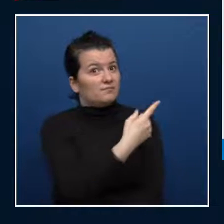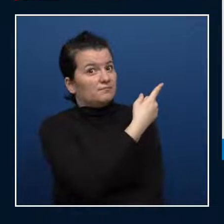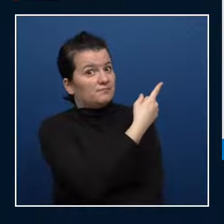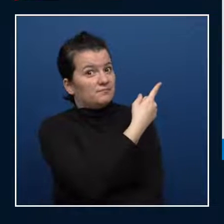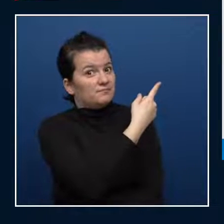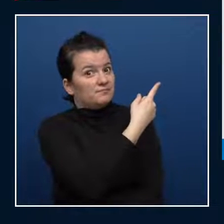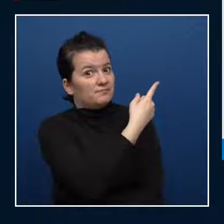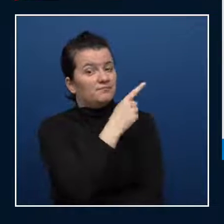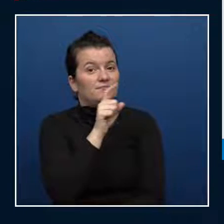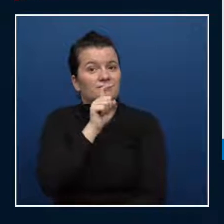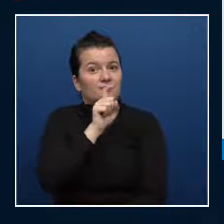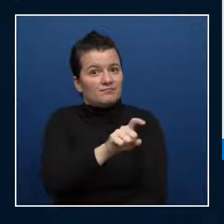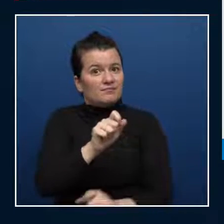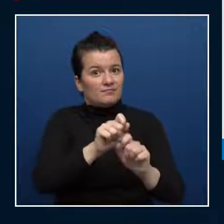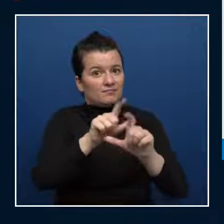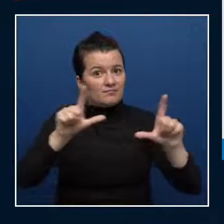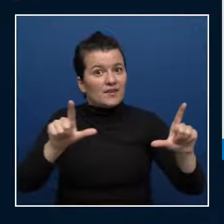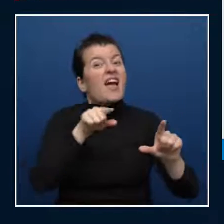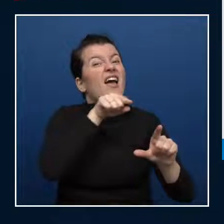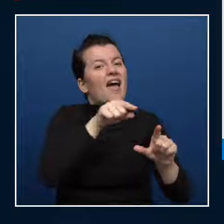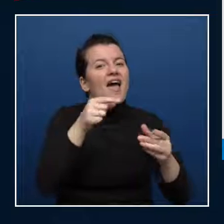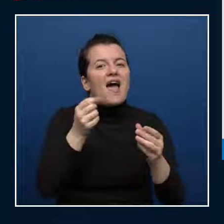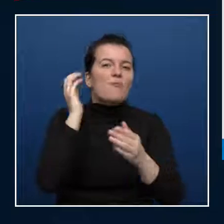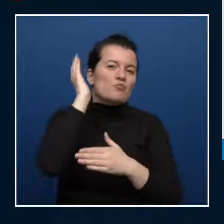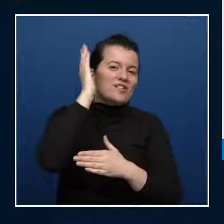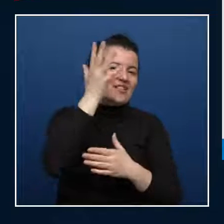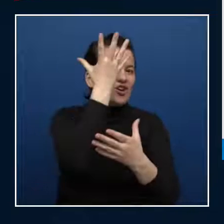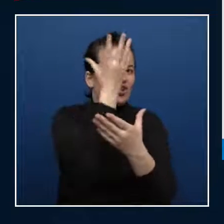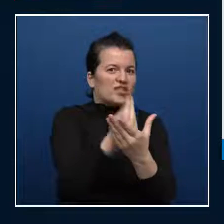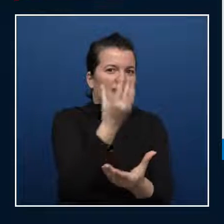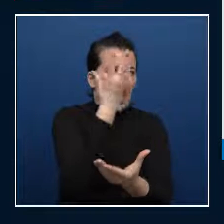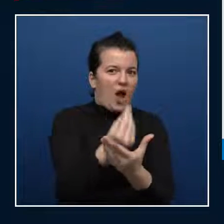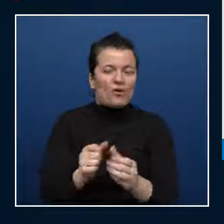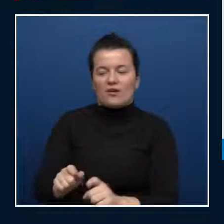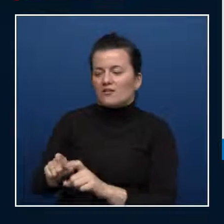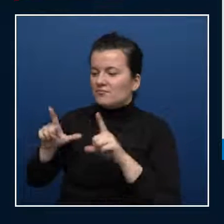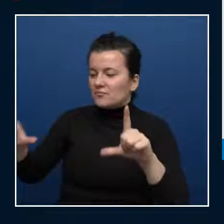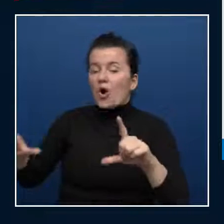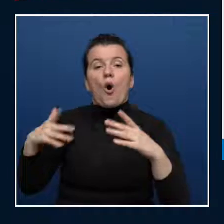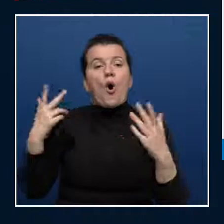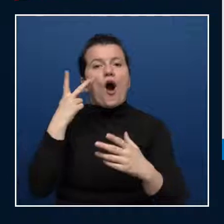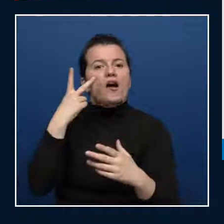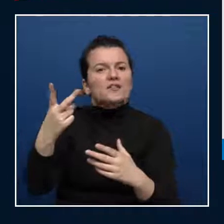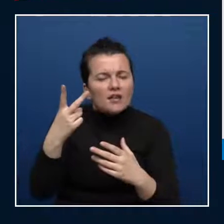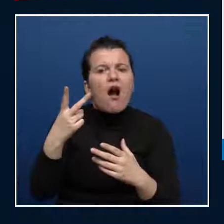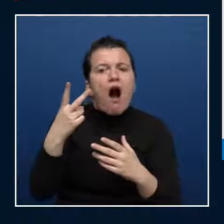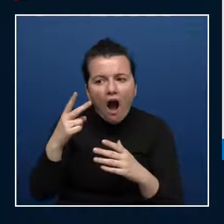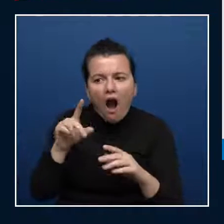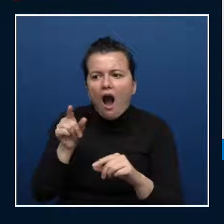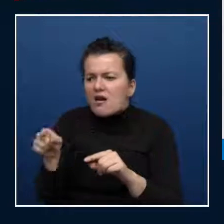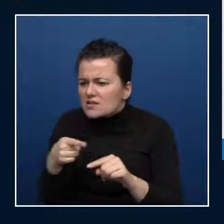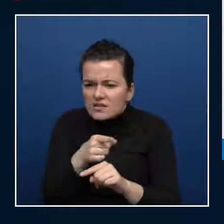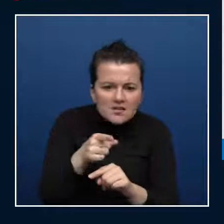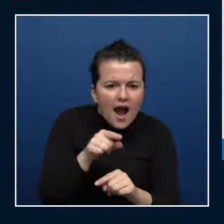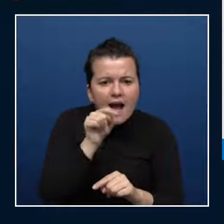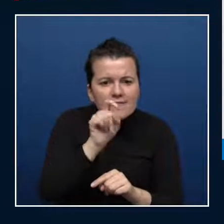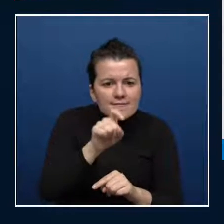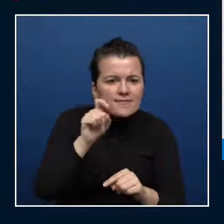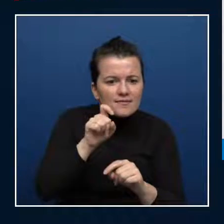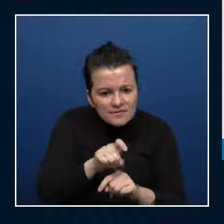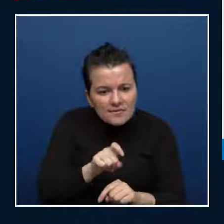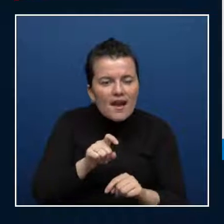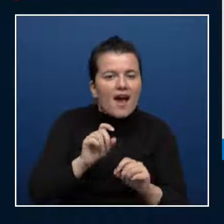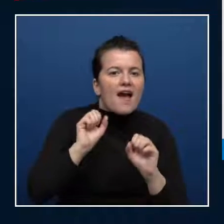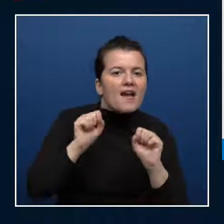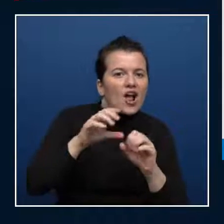grab a copy of the slide deck, or you can see a bunch of resources and a bunch of further learning resources that can help you try and understand how to